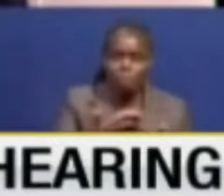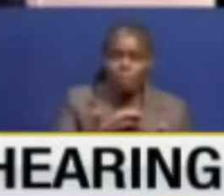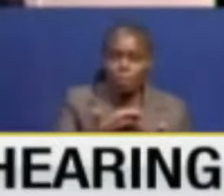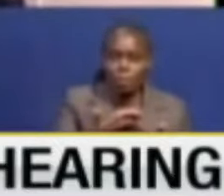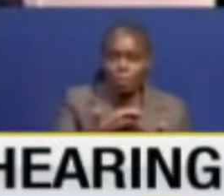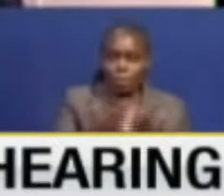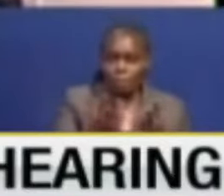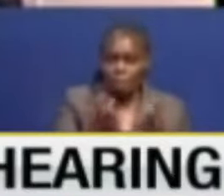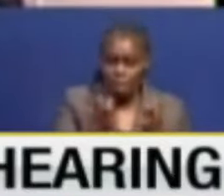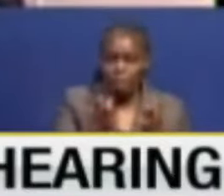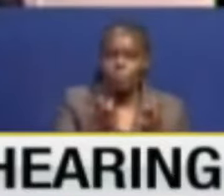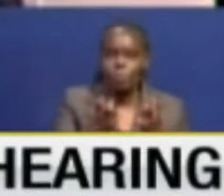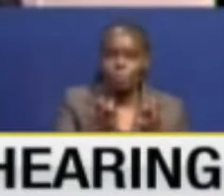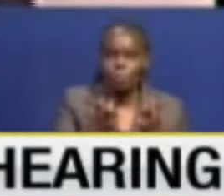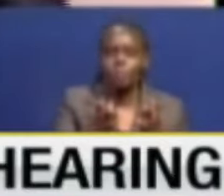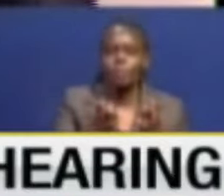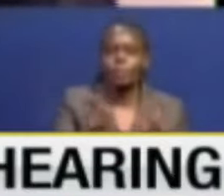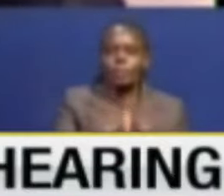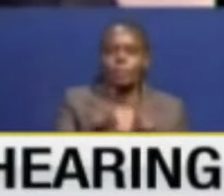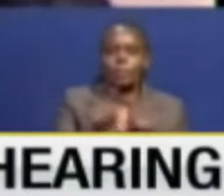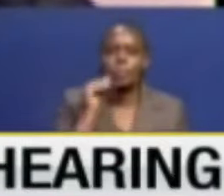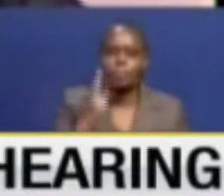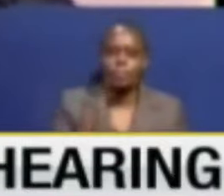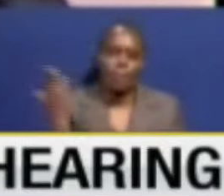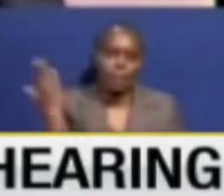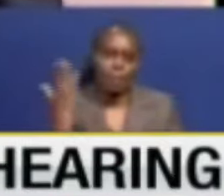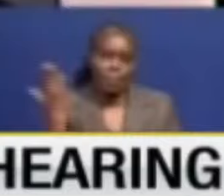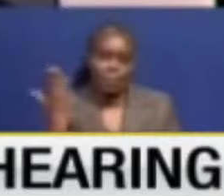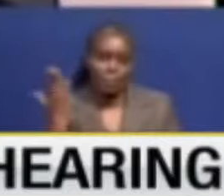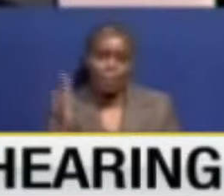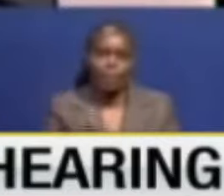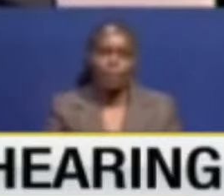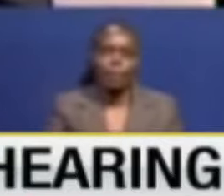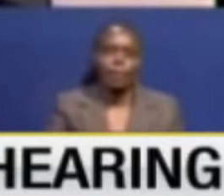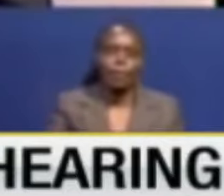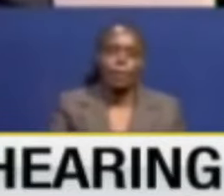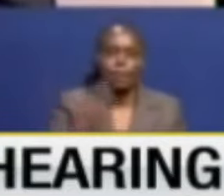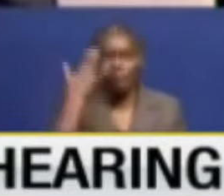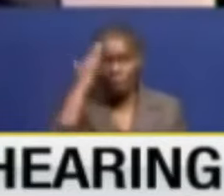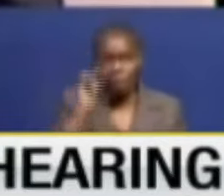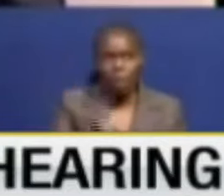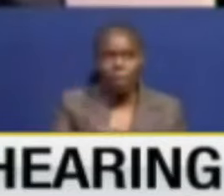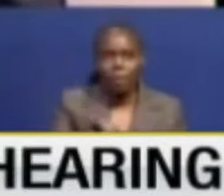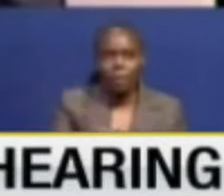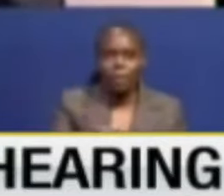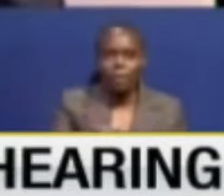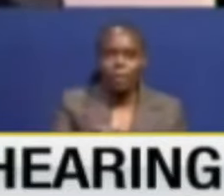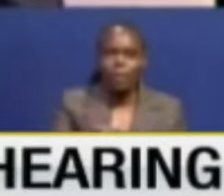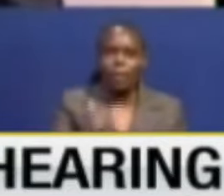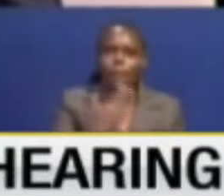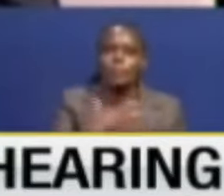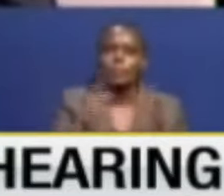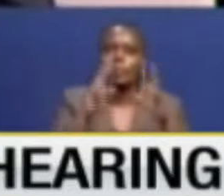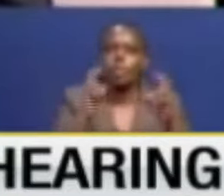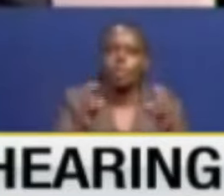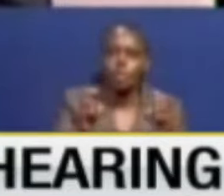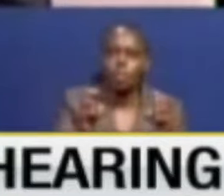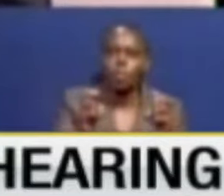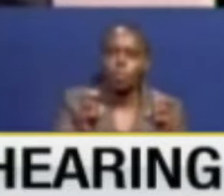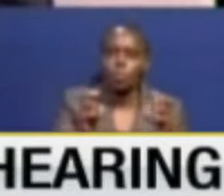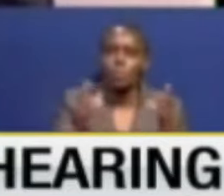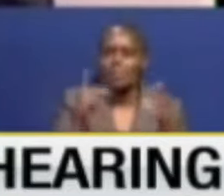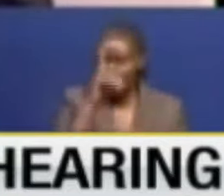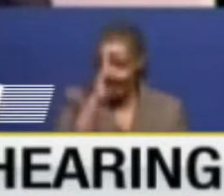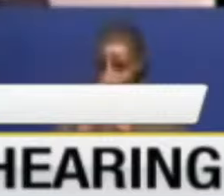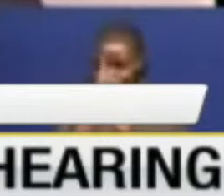and captured by your address this morning, Mr. Speaker, sir, we noted that there were some issues and very